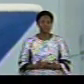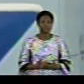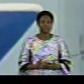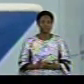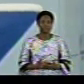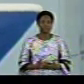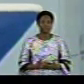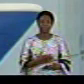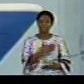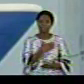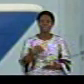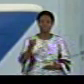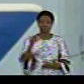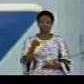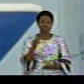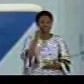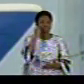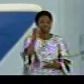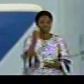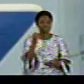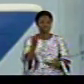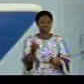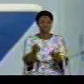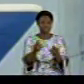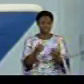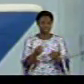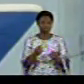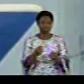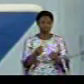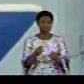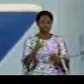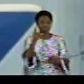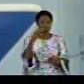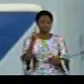And so she attended one of the retreats we had.